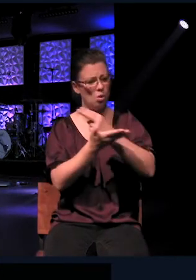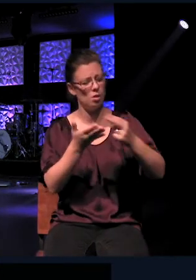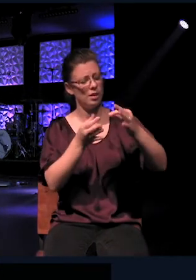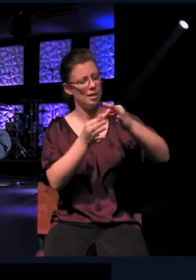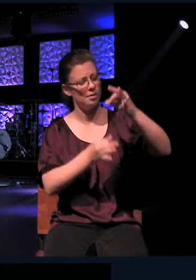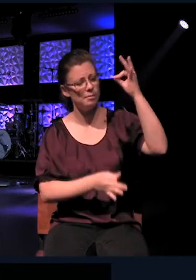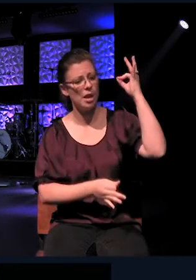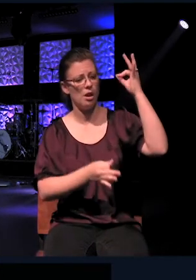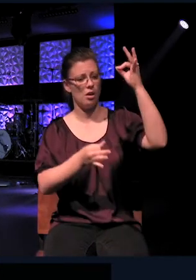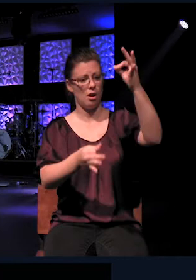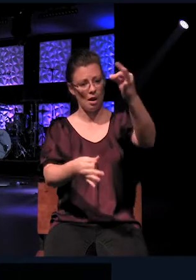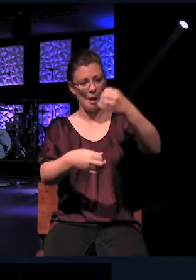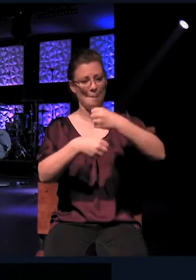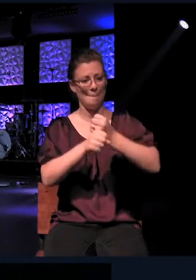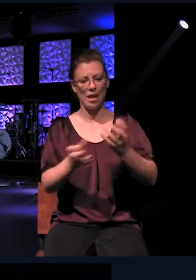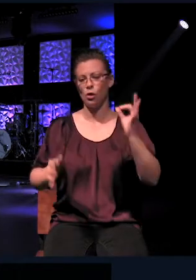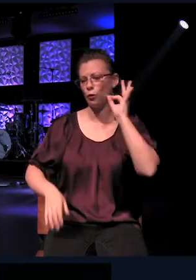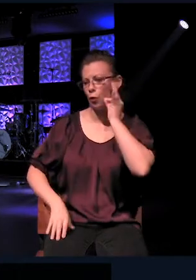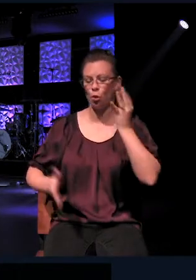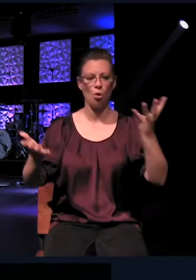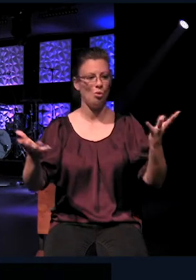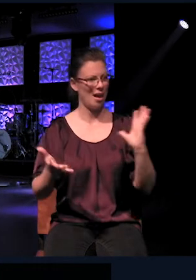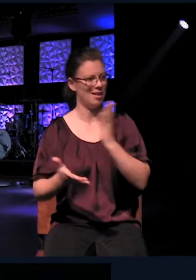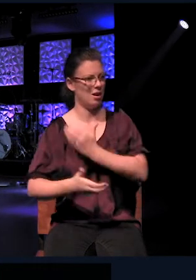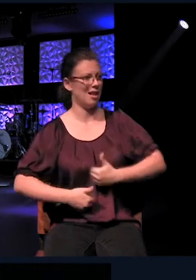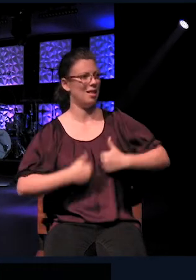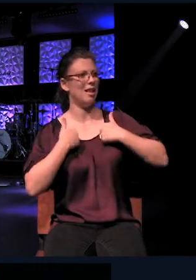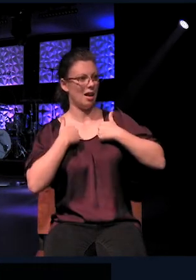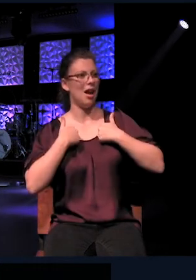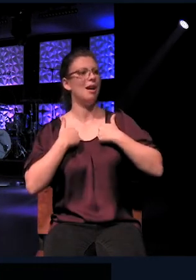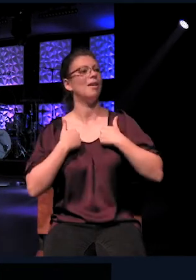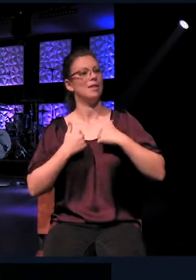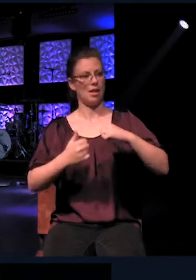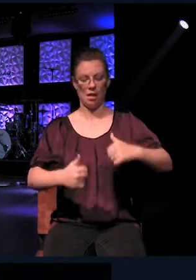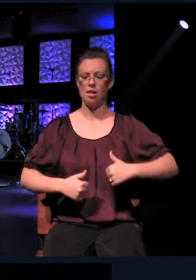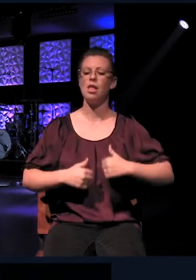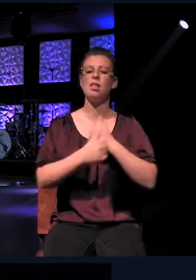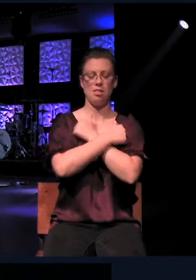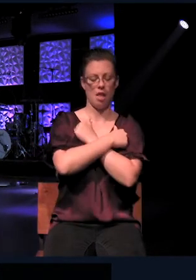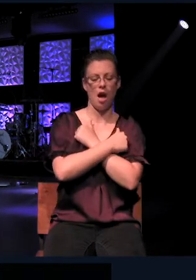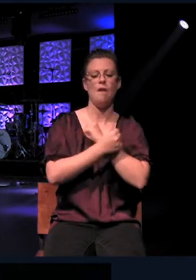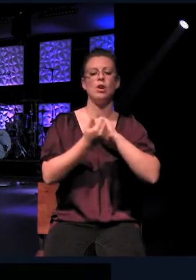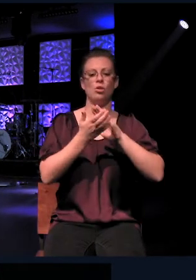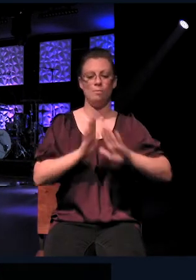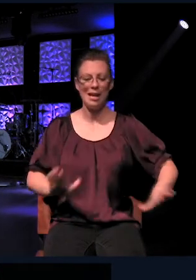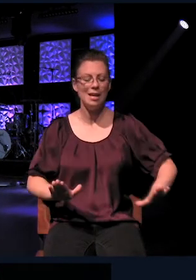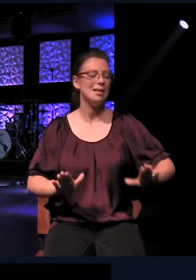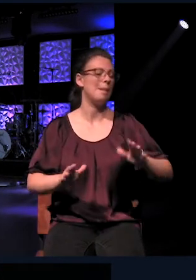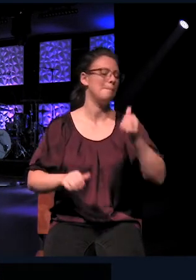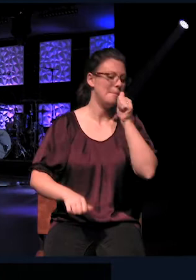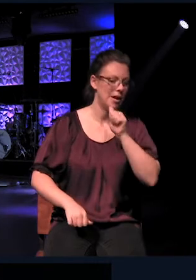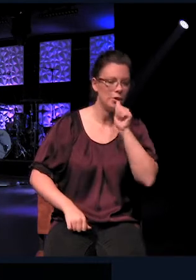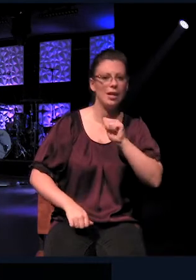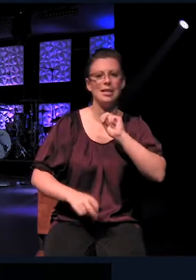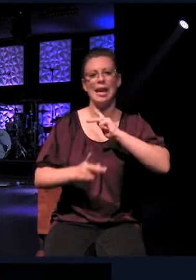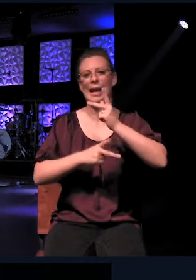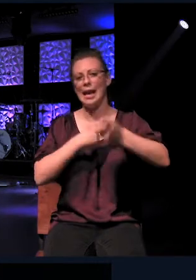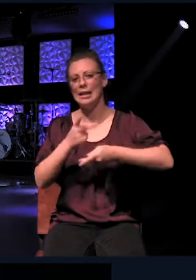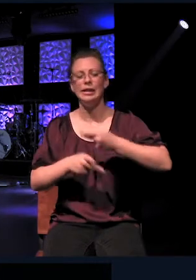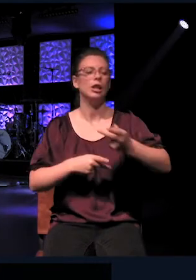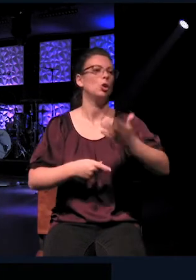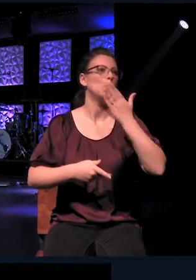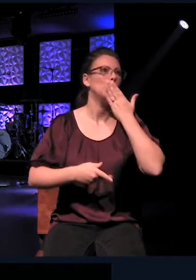Spirit produces this kind of fruit in our lives. Love, joy, peace, patience,